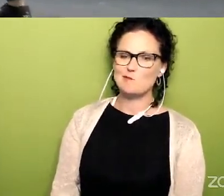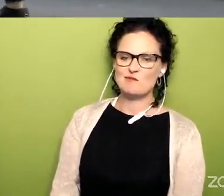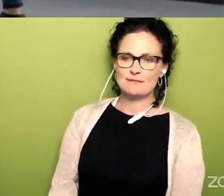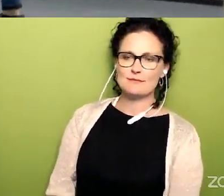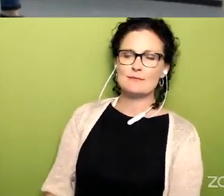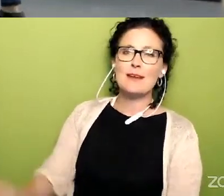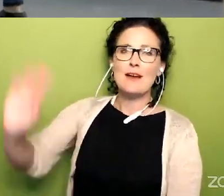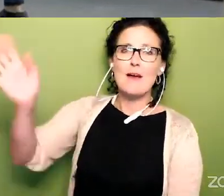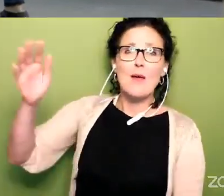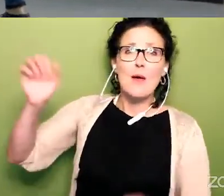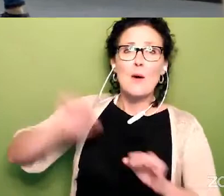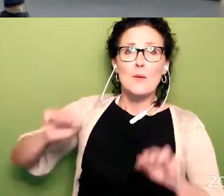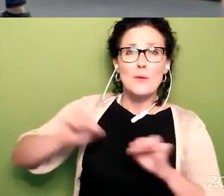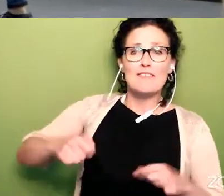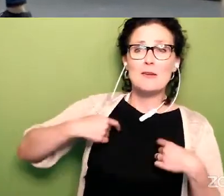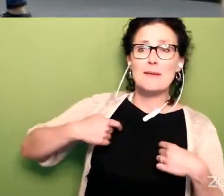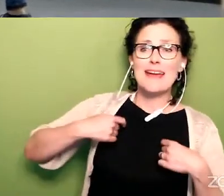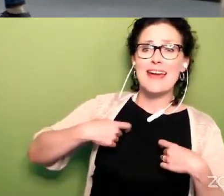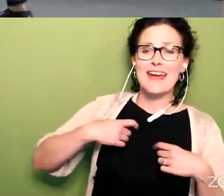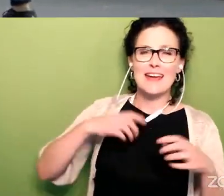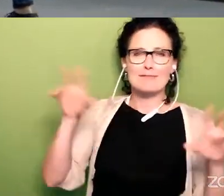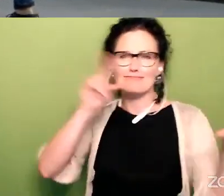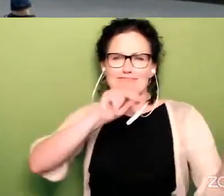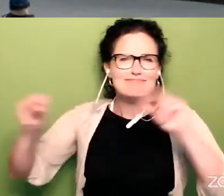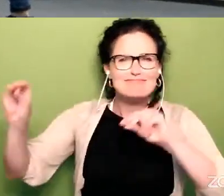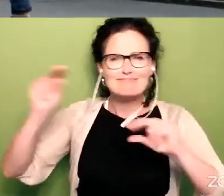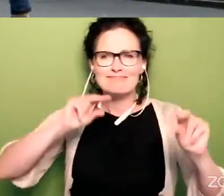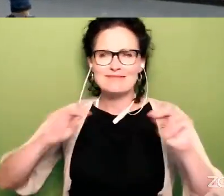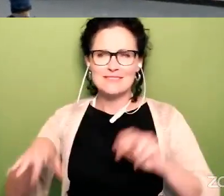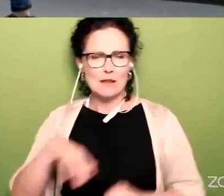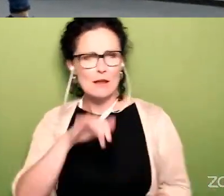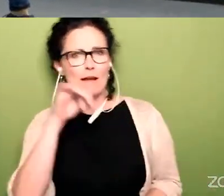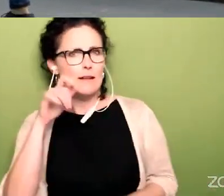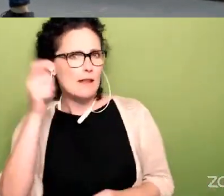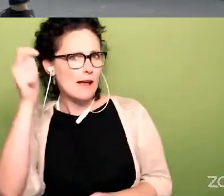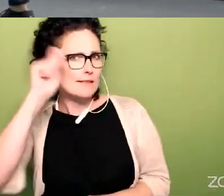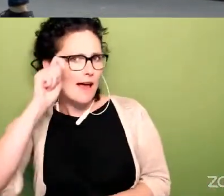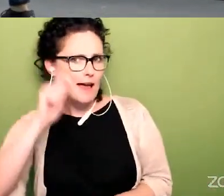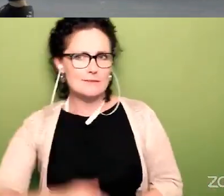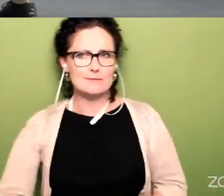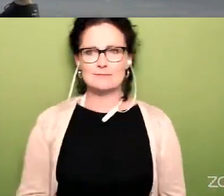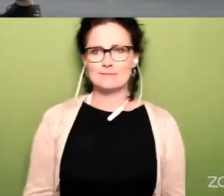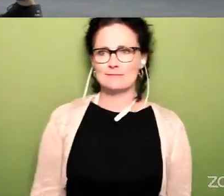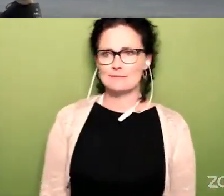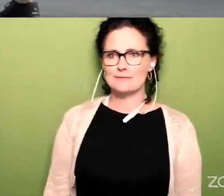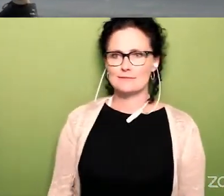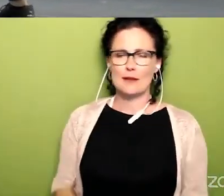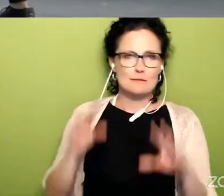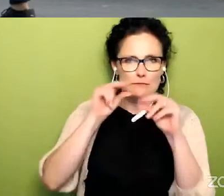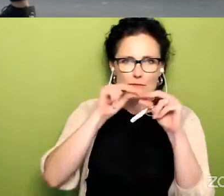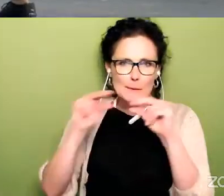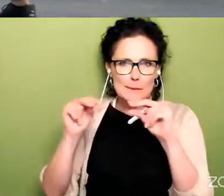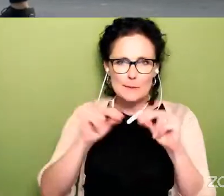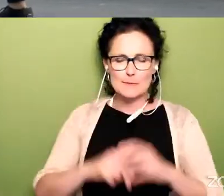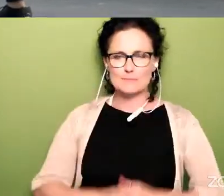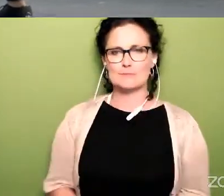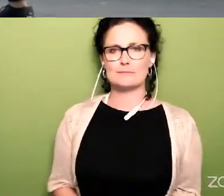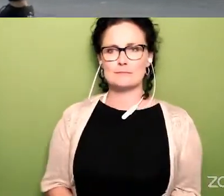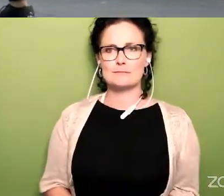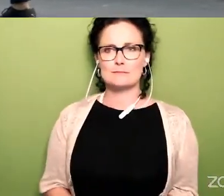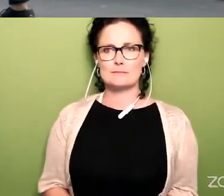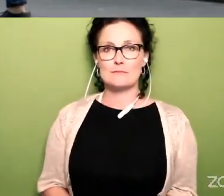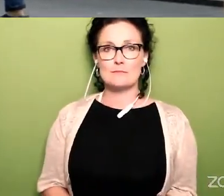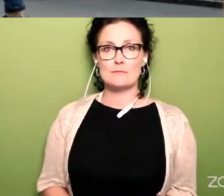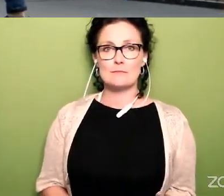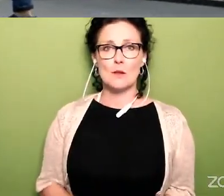You have arrived at your destination. The chaplain. Shri Guru Ravidas Temple. The Belgrade Krishna Temple. Coventry